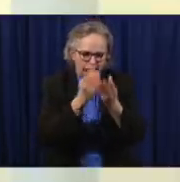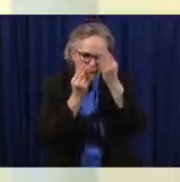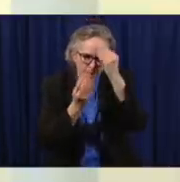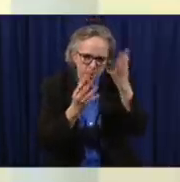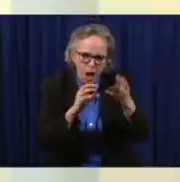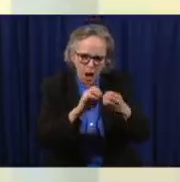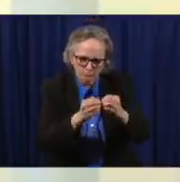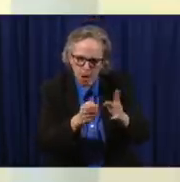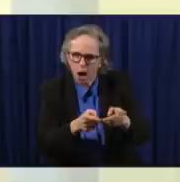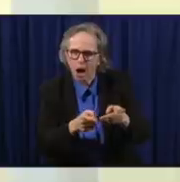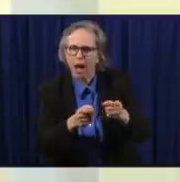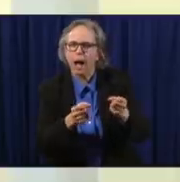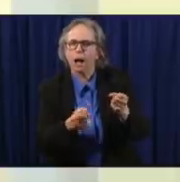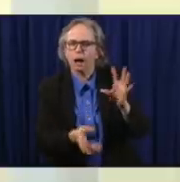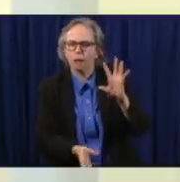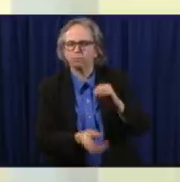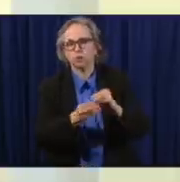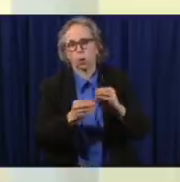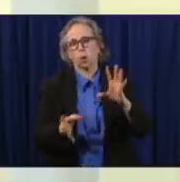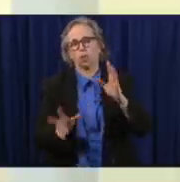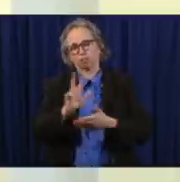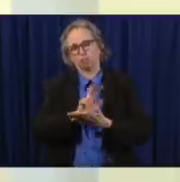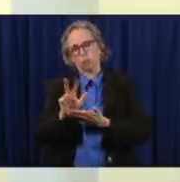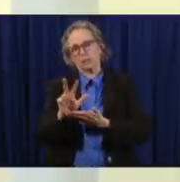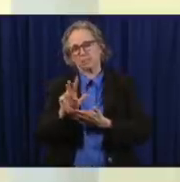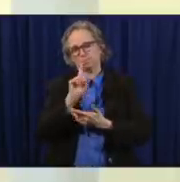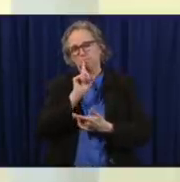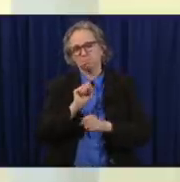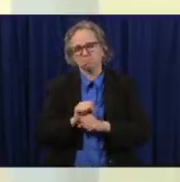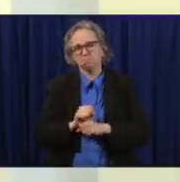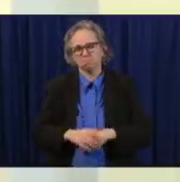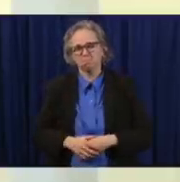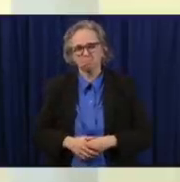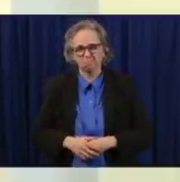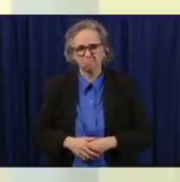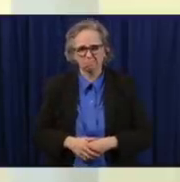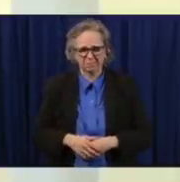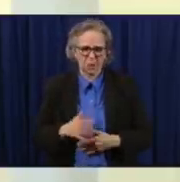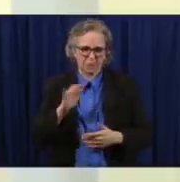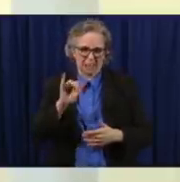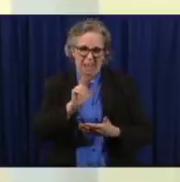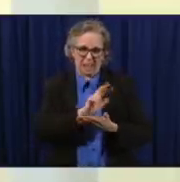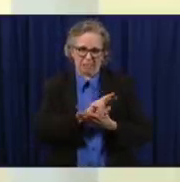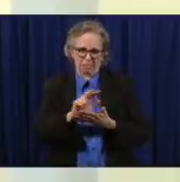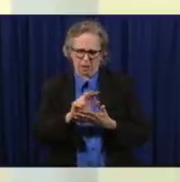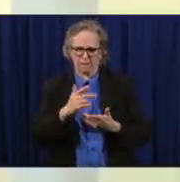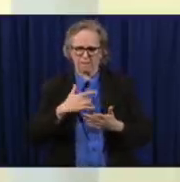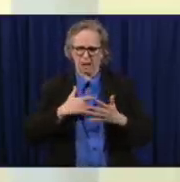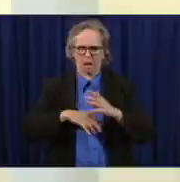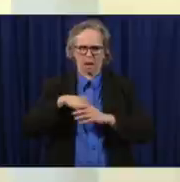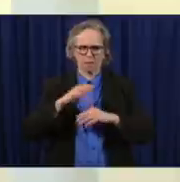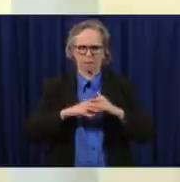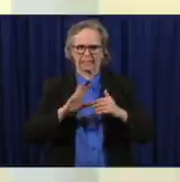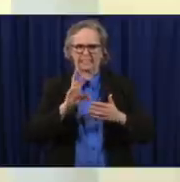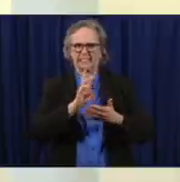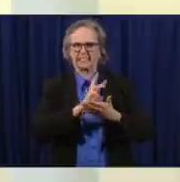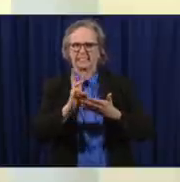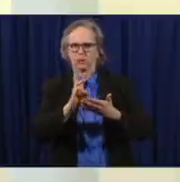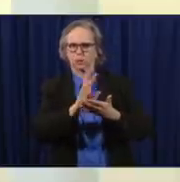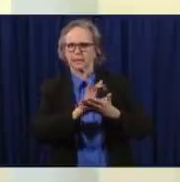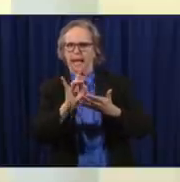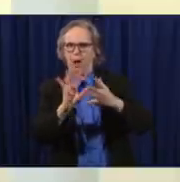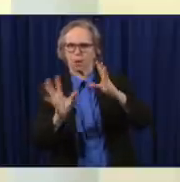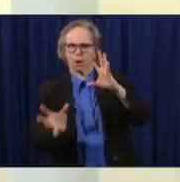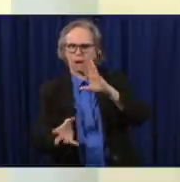3 weeks and 6 weeks and 8 weeks out, I think, is when you start to see some of the changes. And depending on